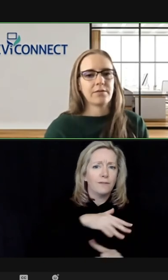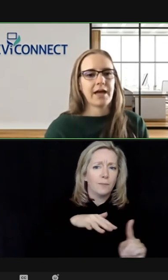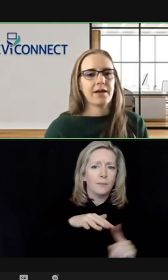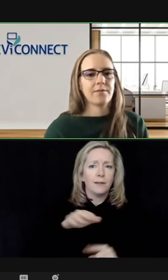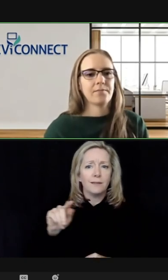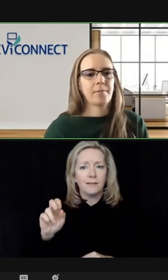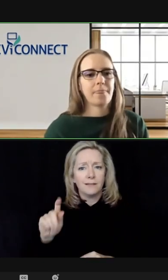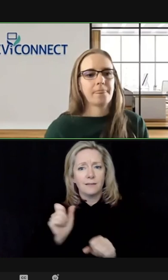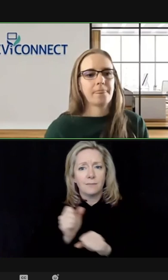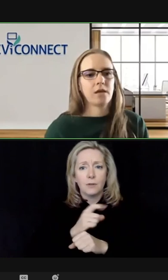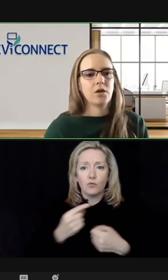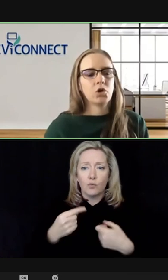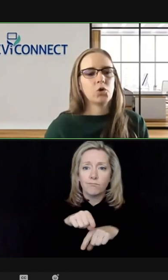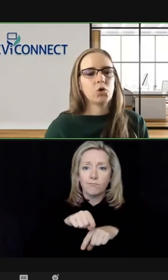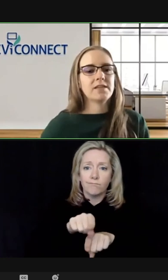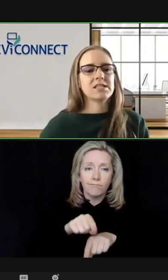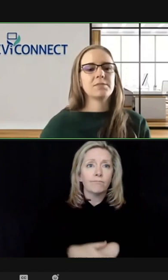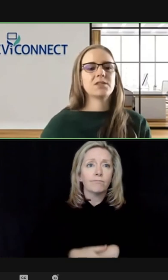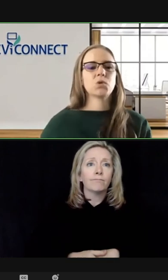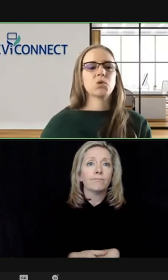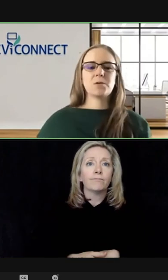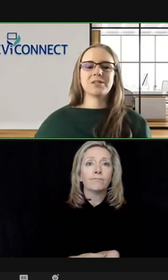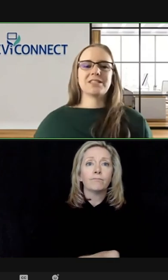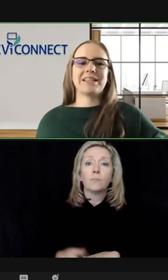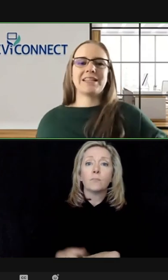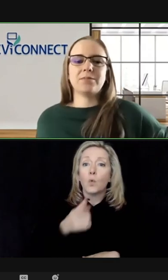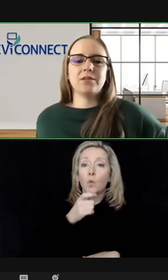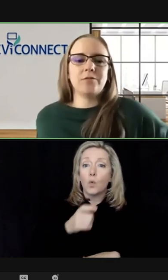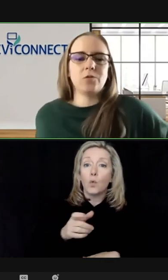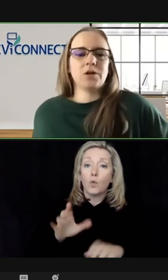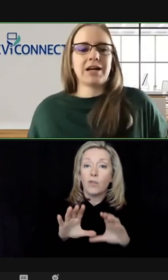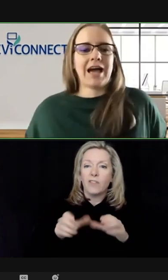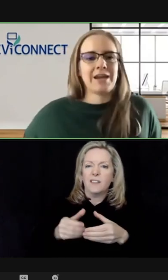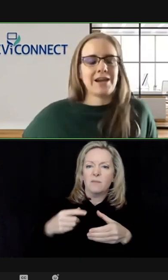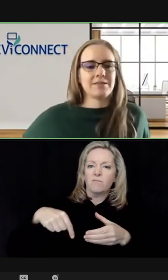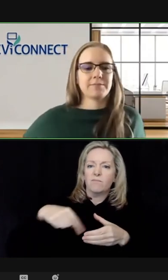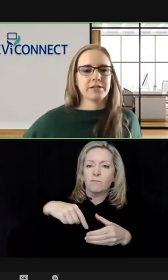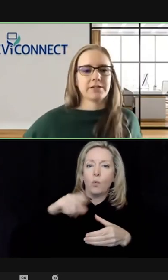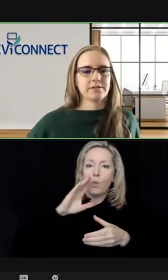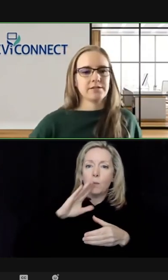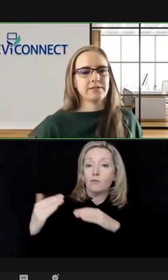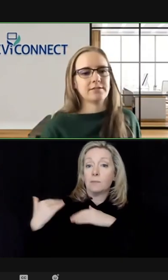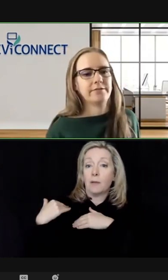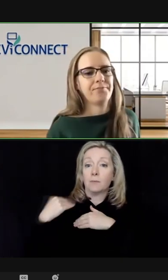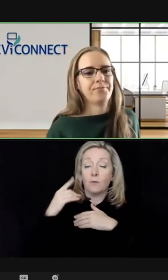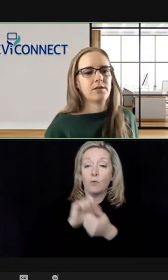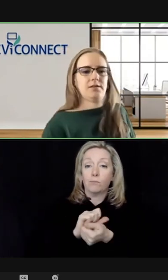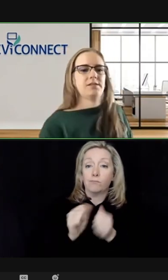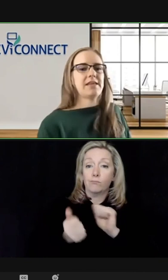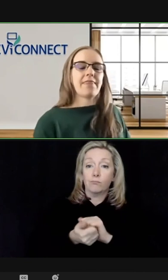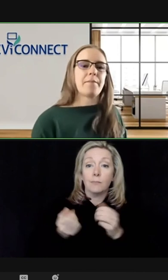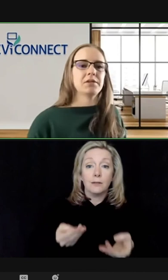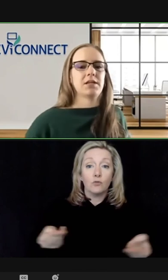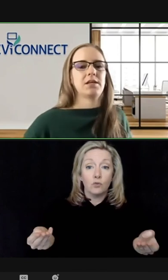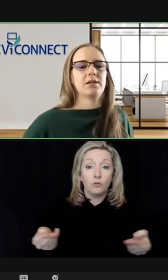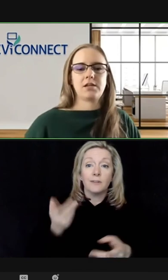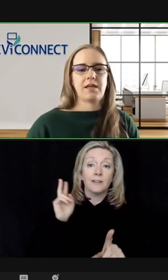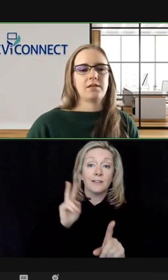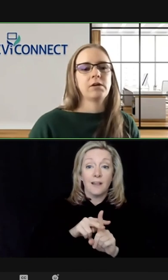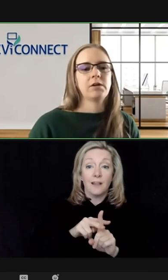sure you align it with that. Who on the team is going to be responsible for accommodating these materials? Assign